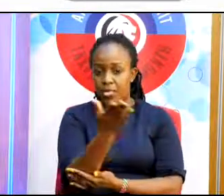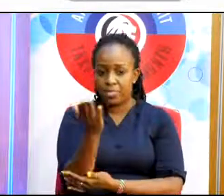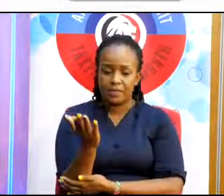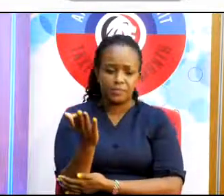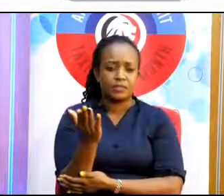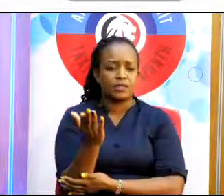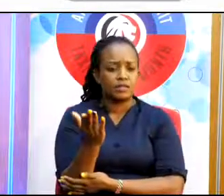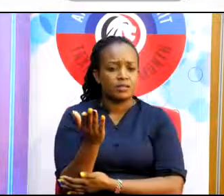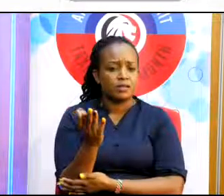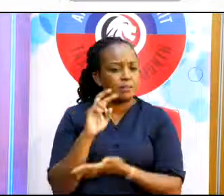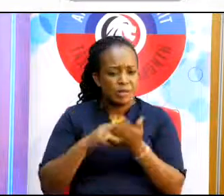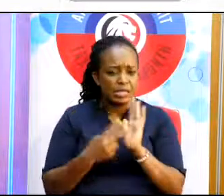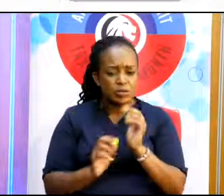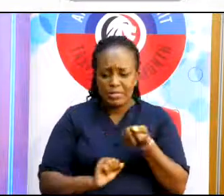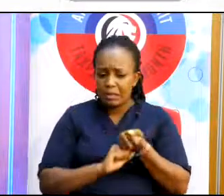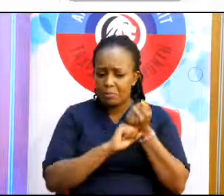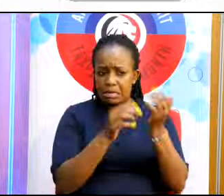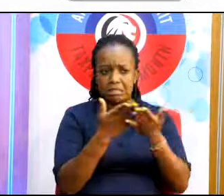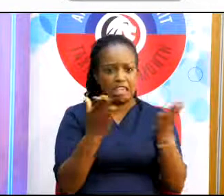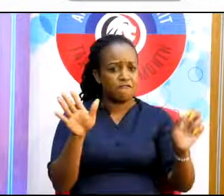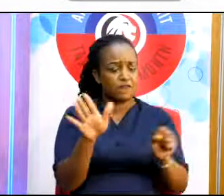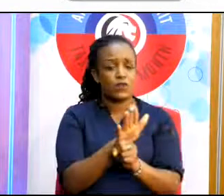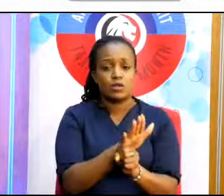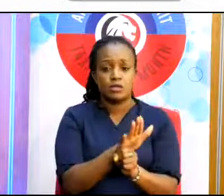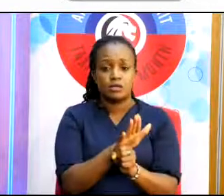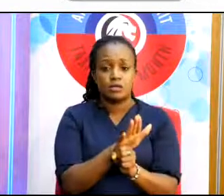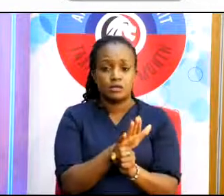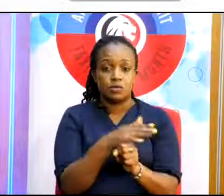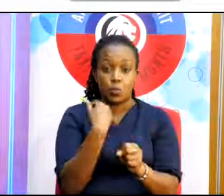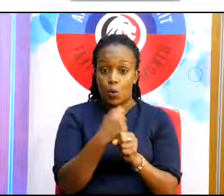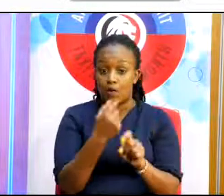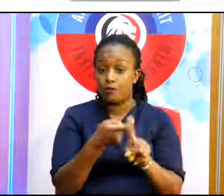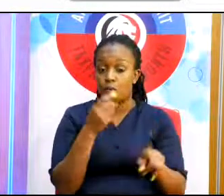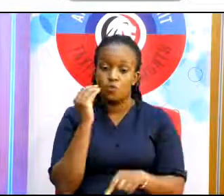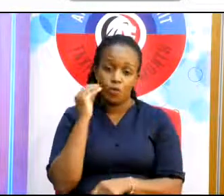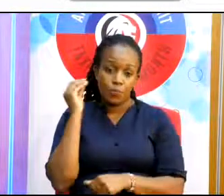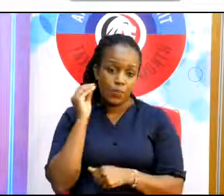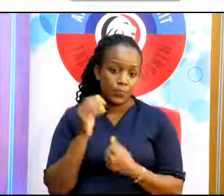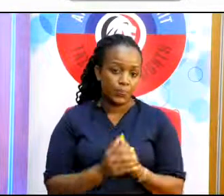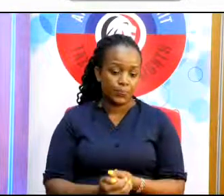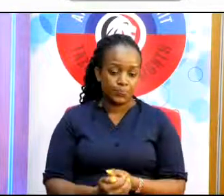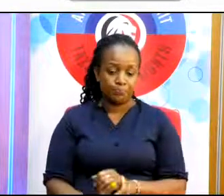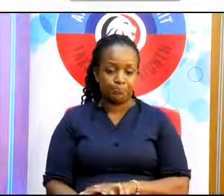We fully facilitated them in terms of working from home.